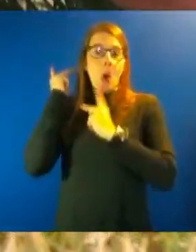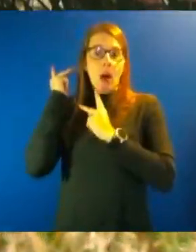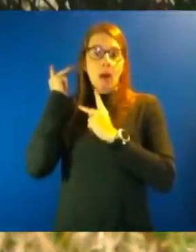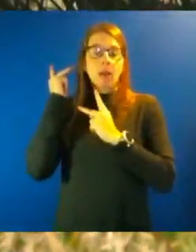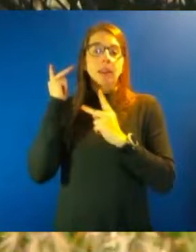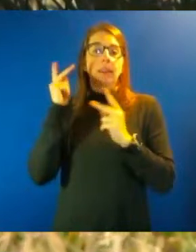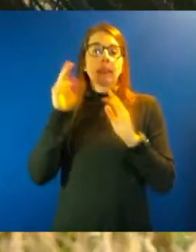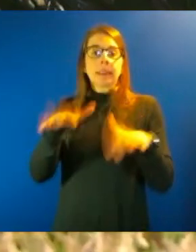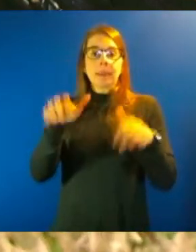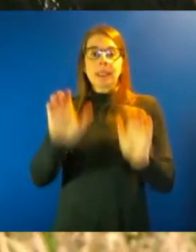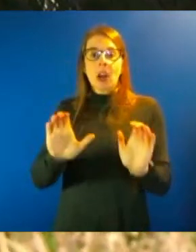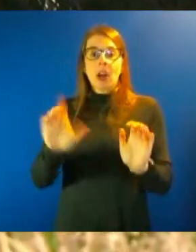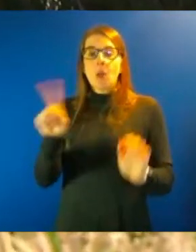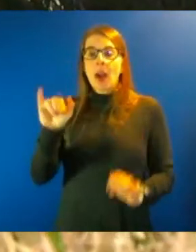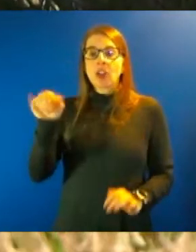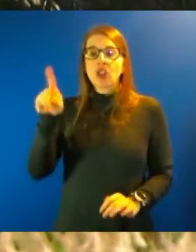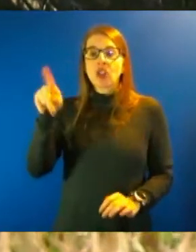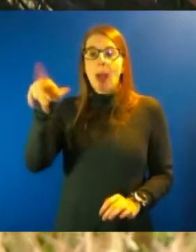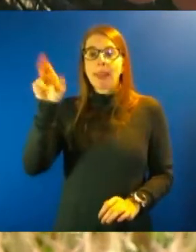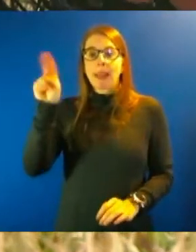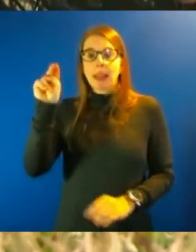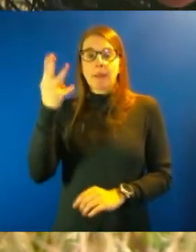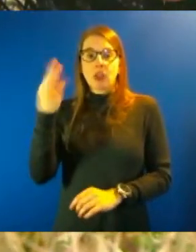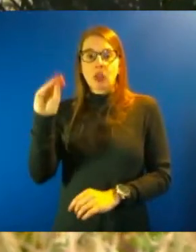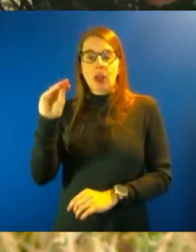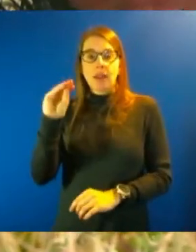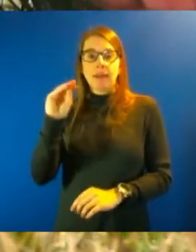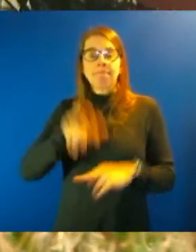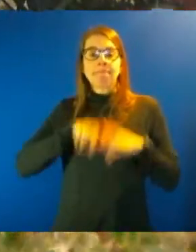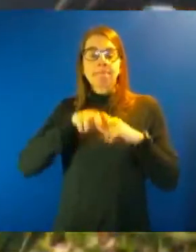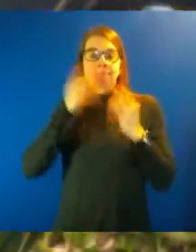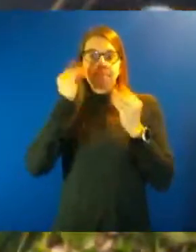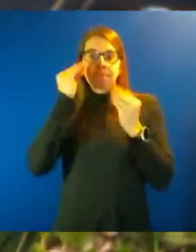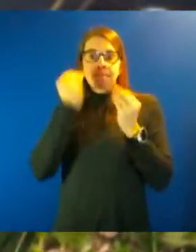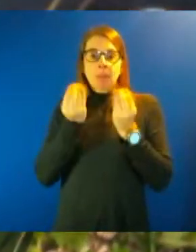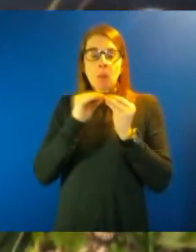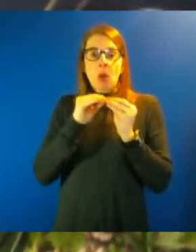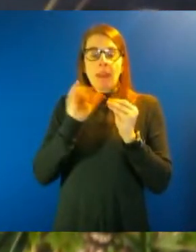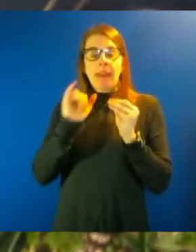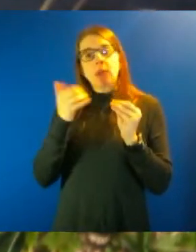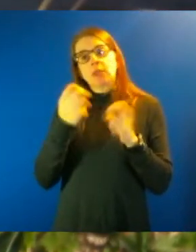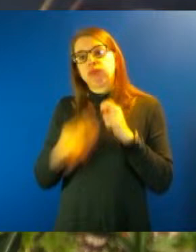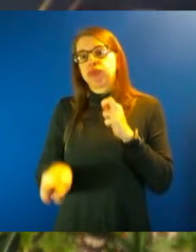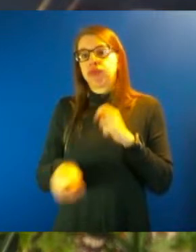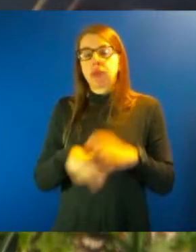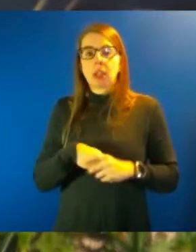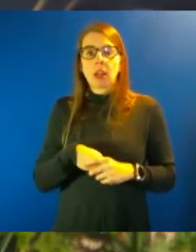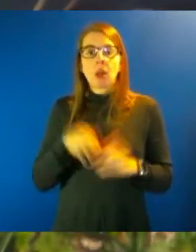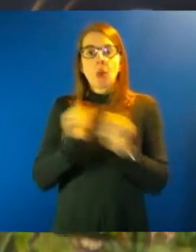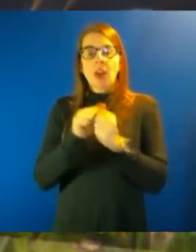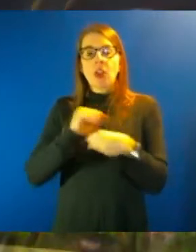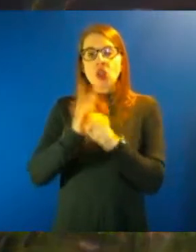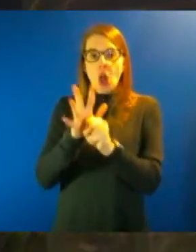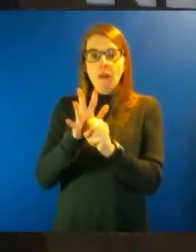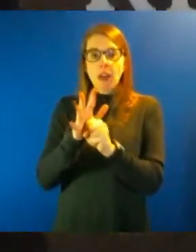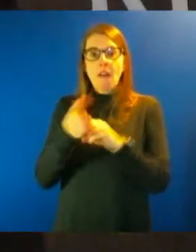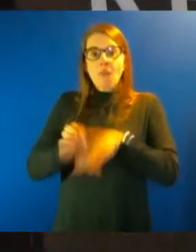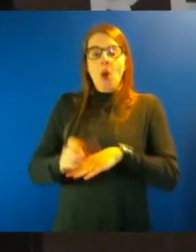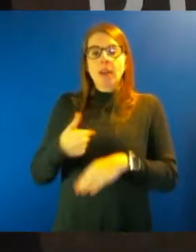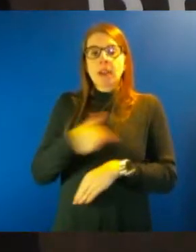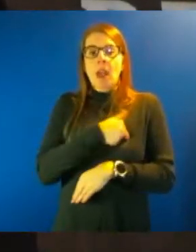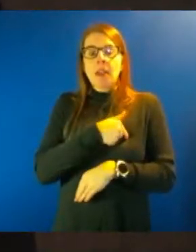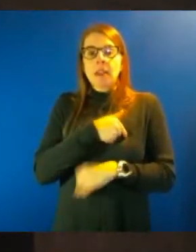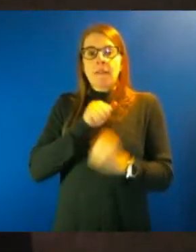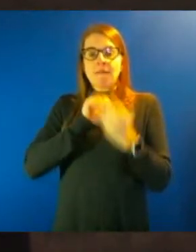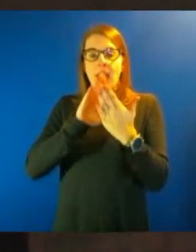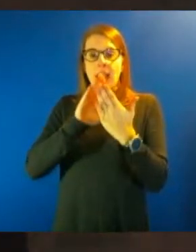more time to be alone with our own thoughts, and that was rough. With COVID, it forced us to face those.